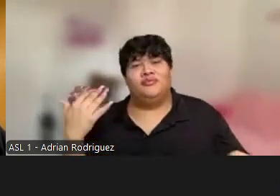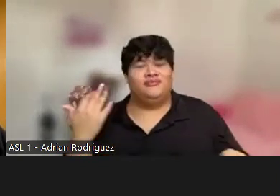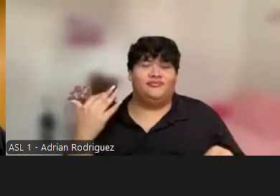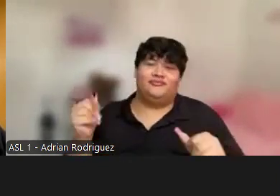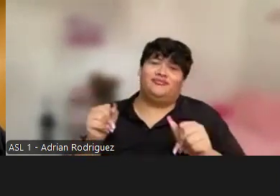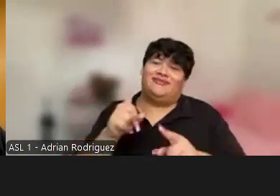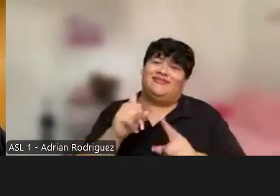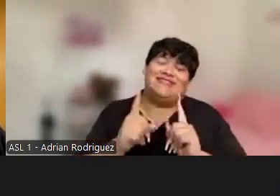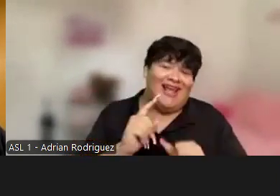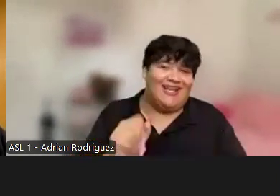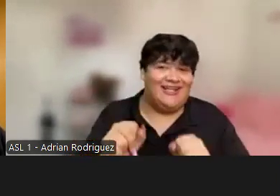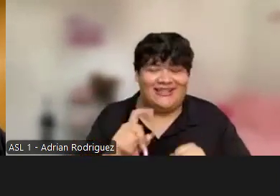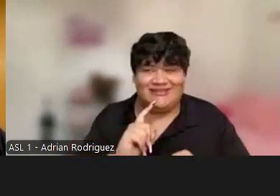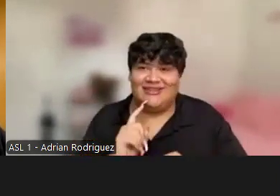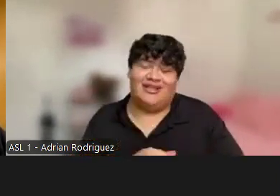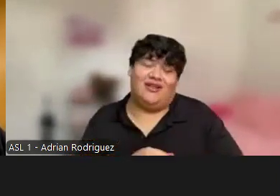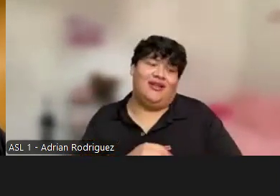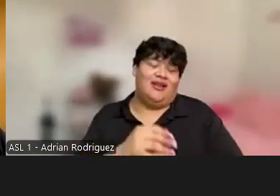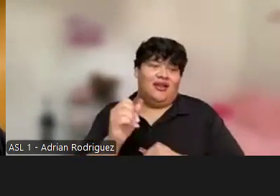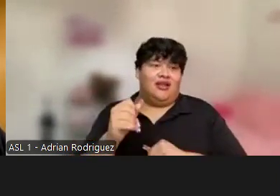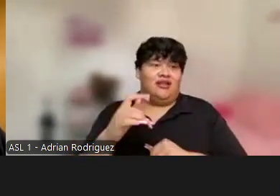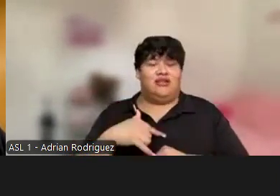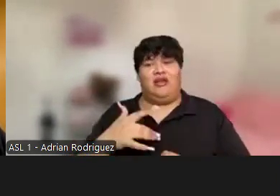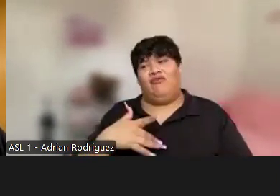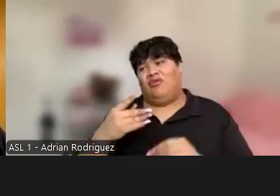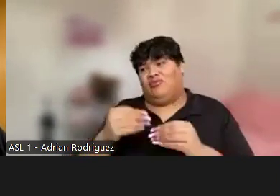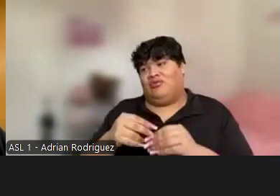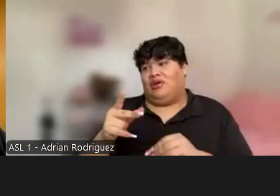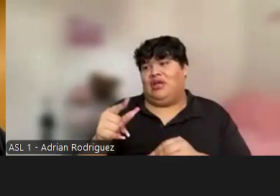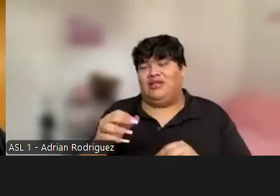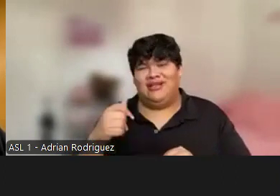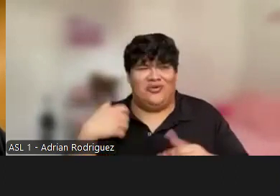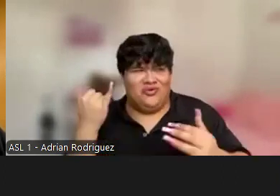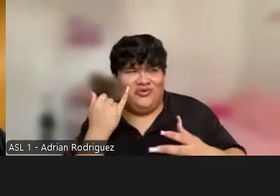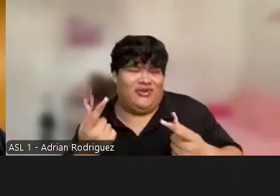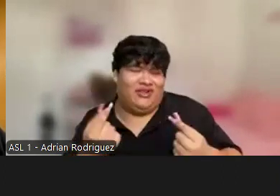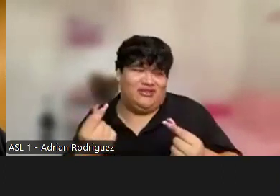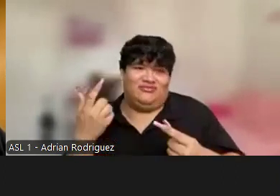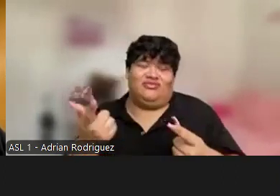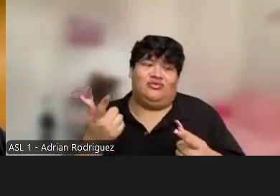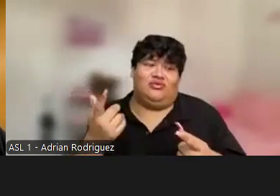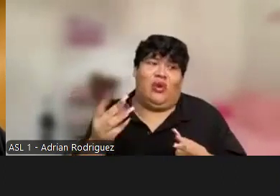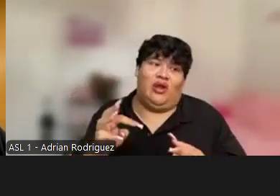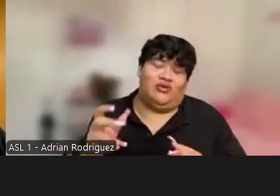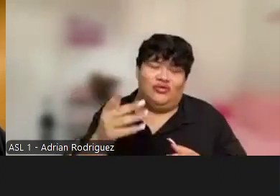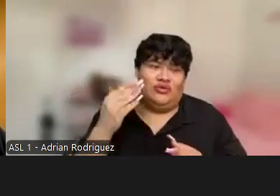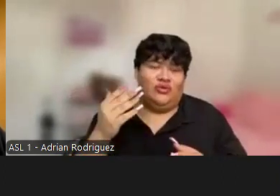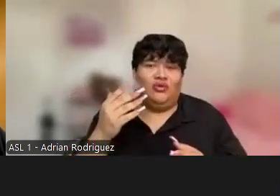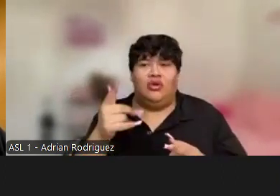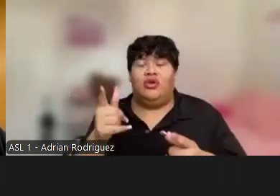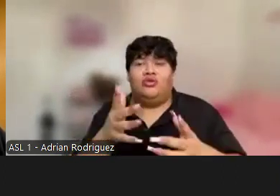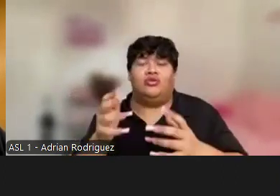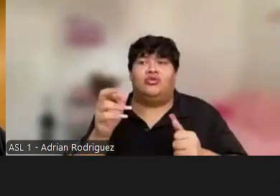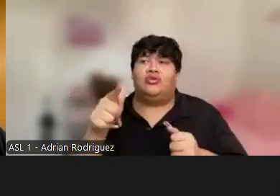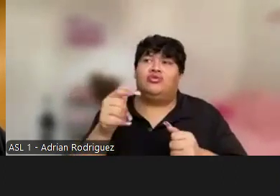It's a Which is two-edged why sword. I may have sounded a little cagey when I was like, I Yeah. don't know if it'll be this because, you know, we're in